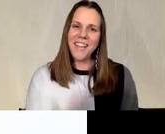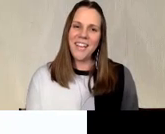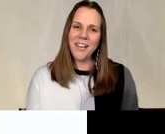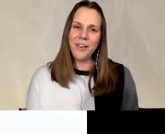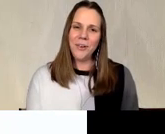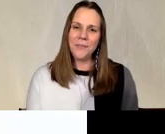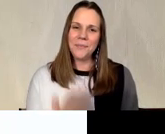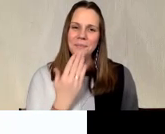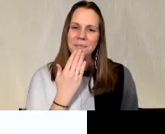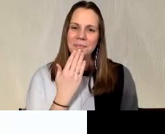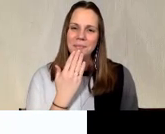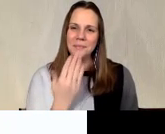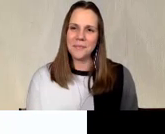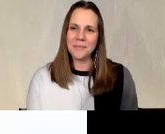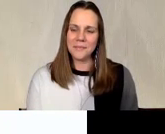Thank you.